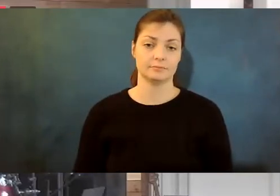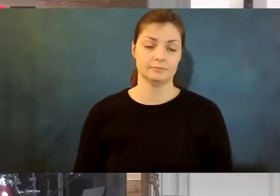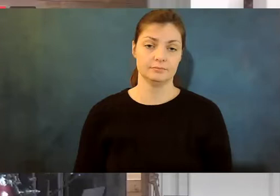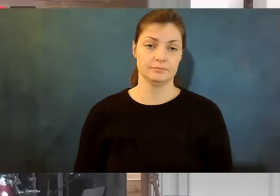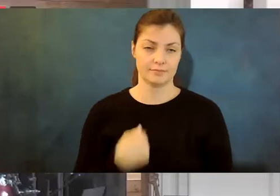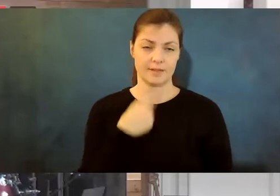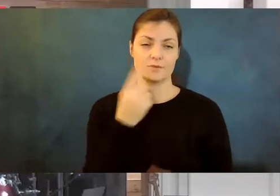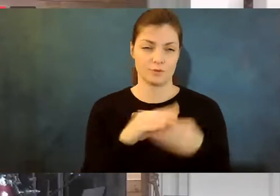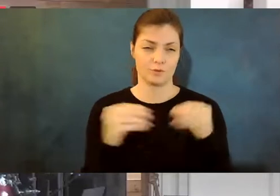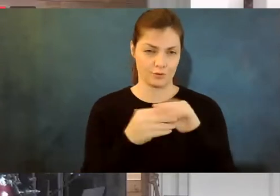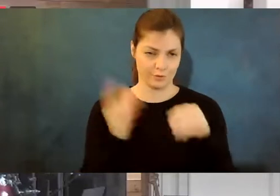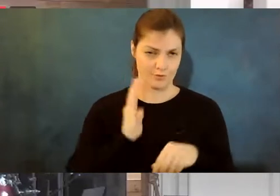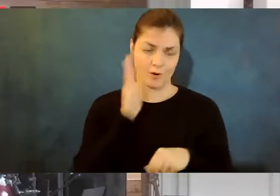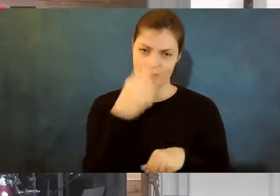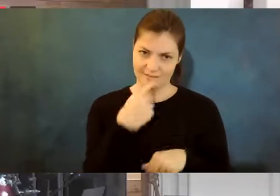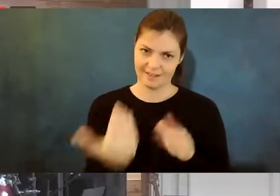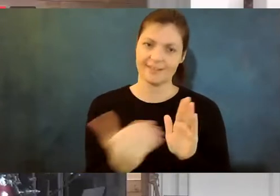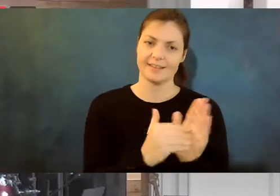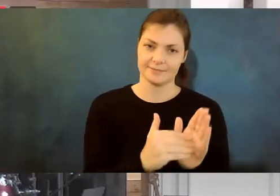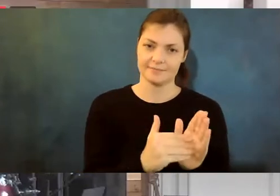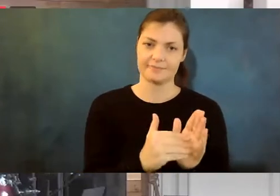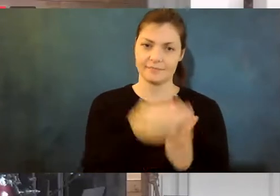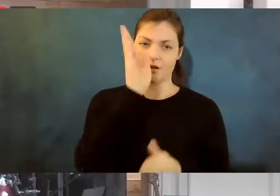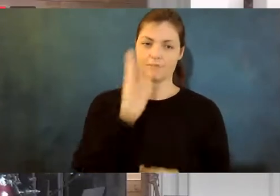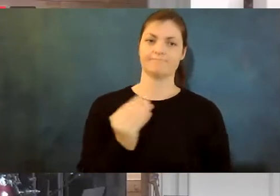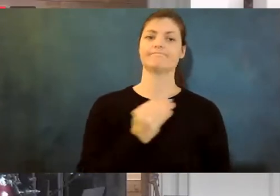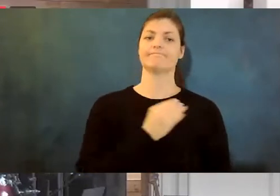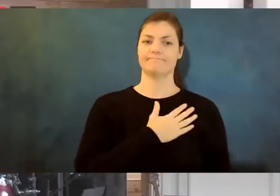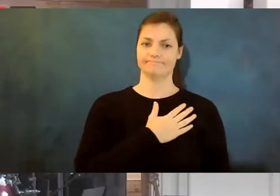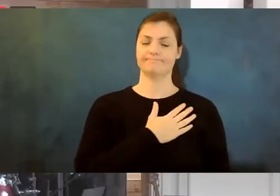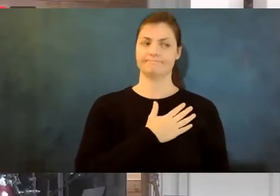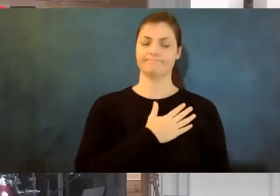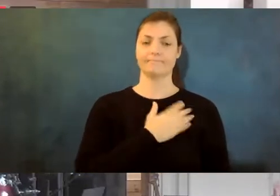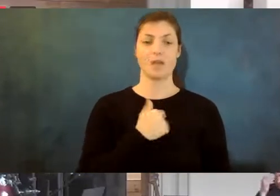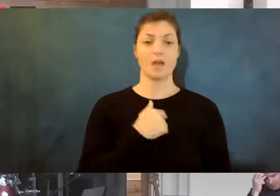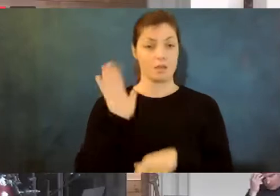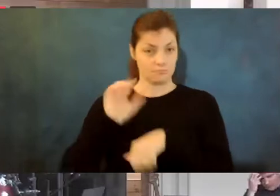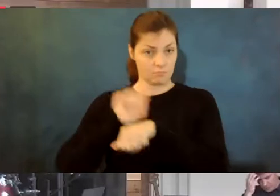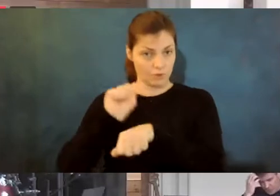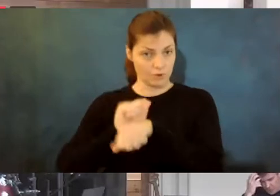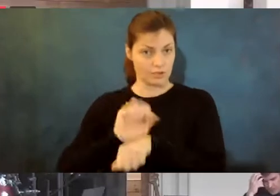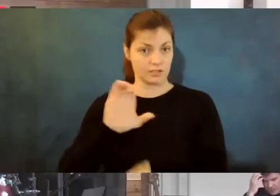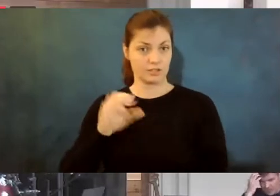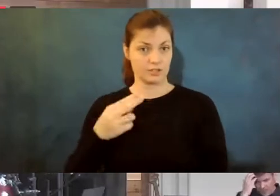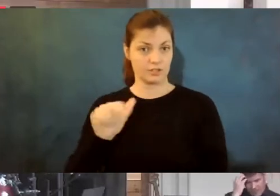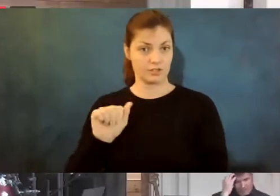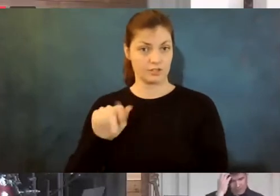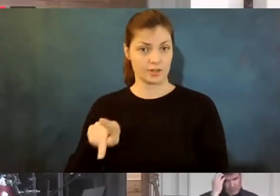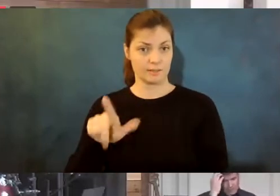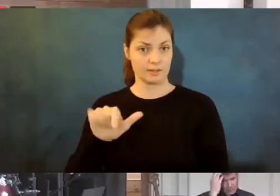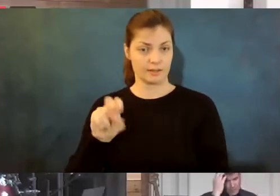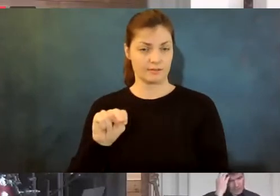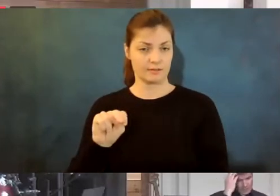I've told this story before, but I'm going to tell it again because God put it on my heart. I worked as a chaplain at UCLA for about a year and a